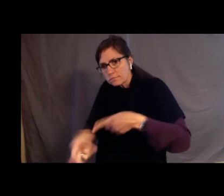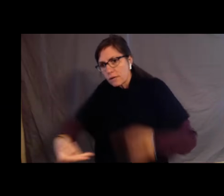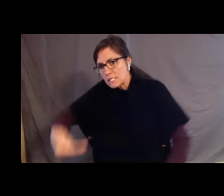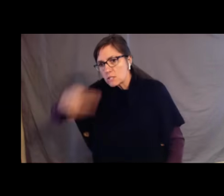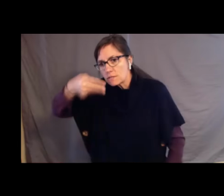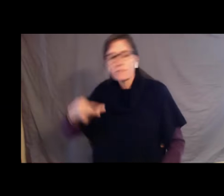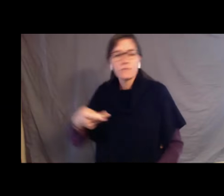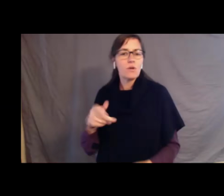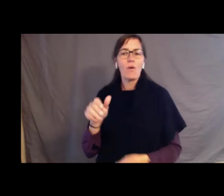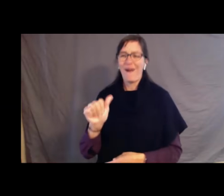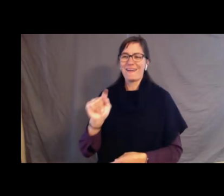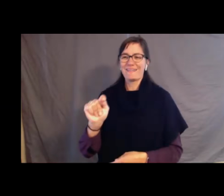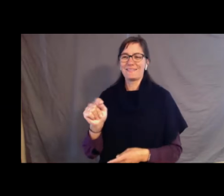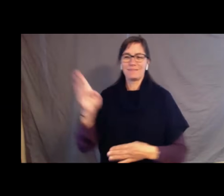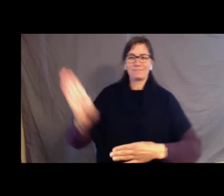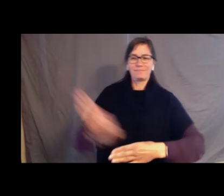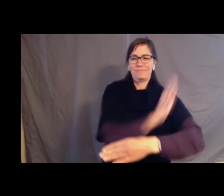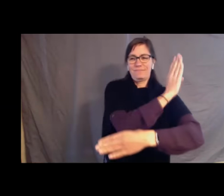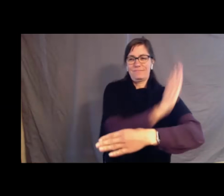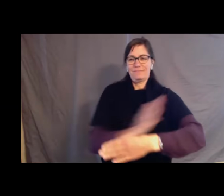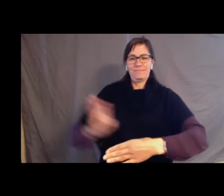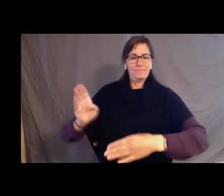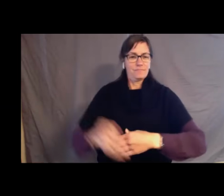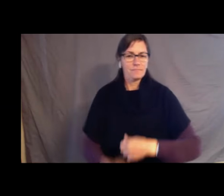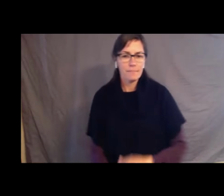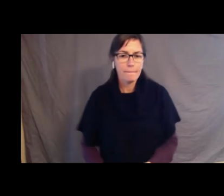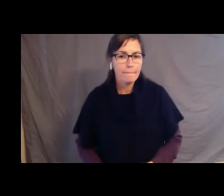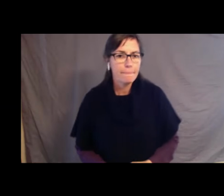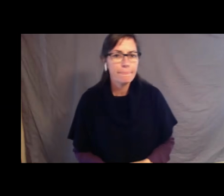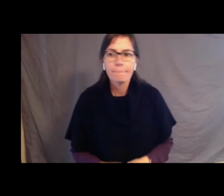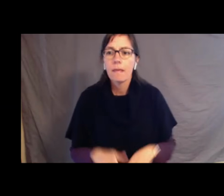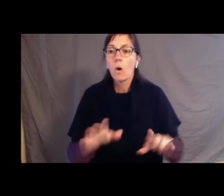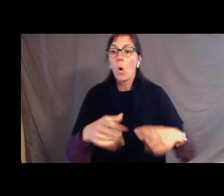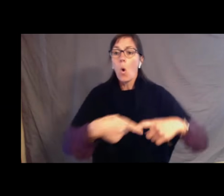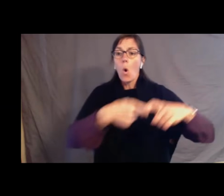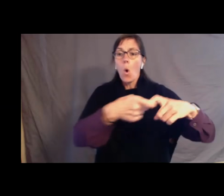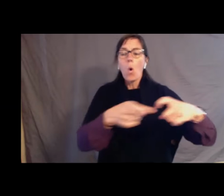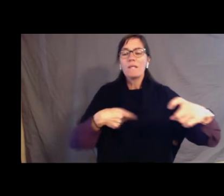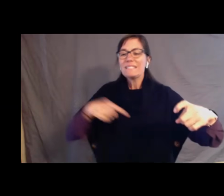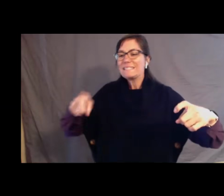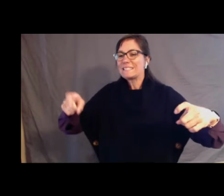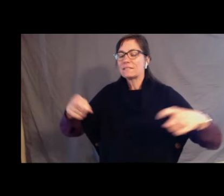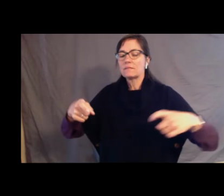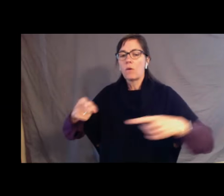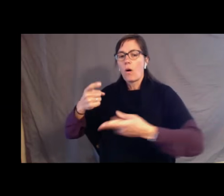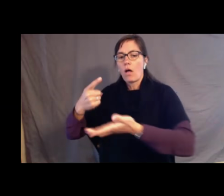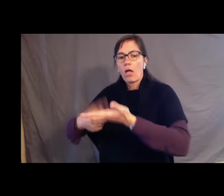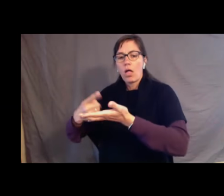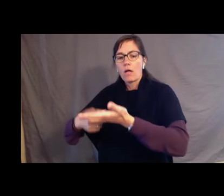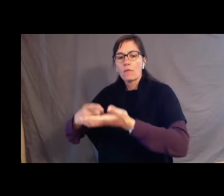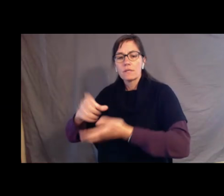Again, assistive technology. Hey, Corby, before her Zoom, can you help Sarah with her protractor thing again? She's got a couple more to